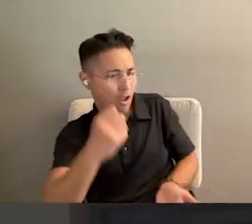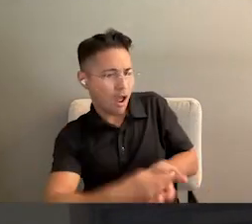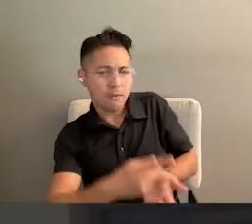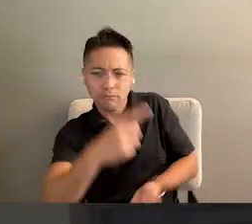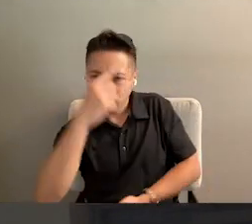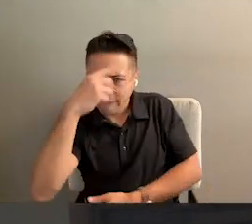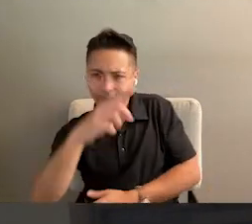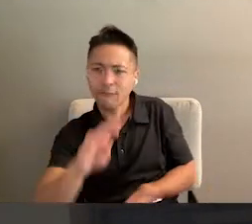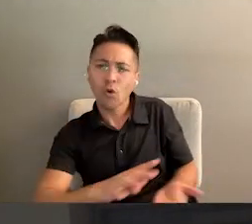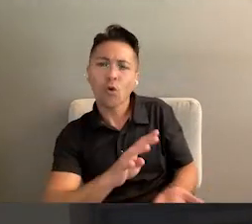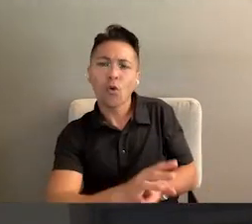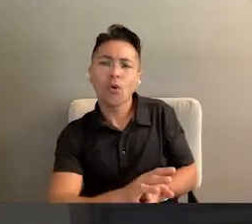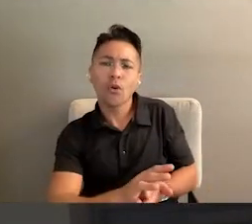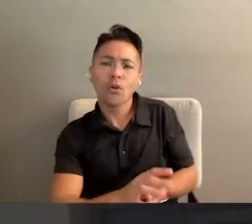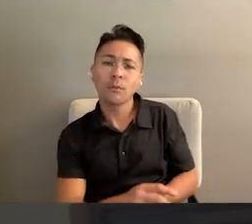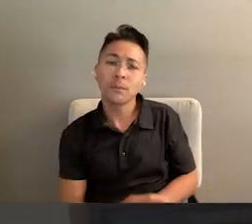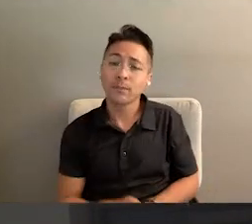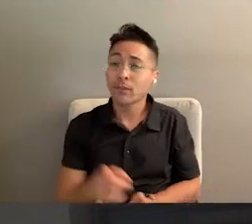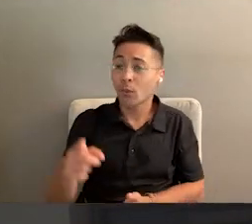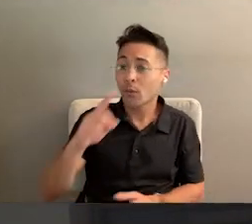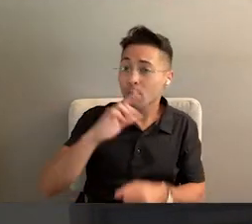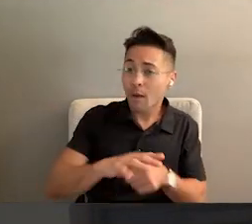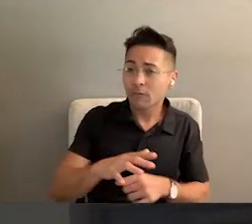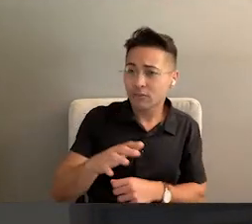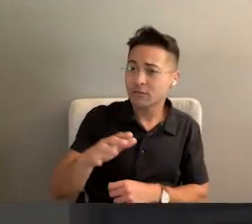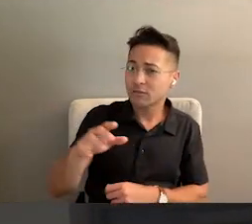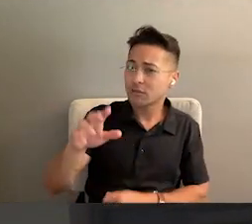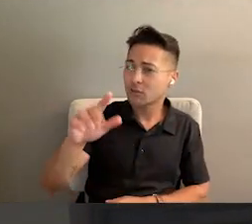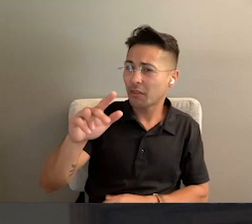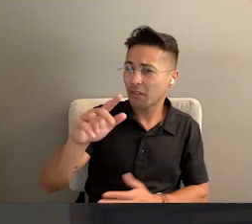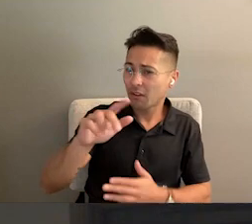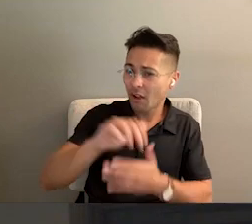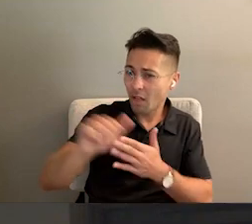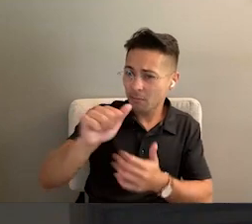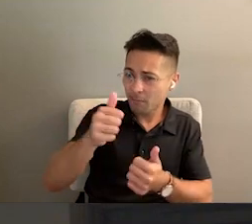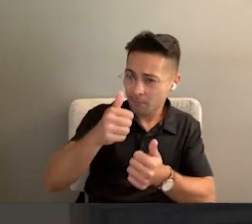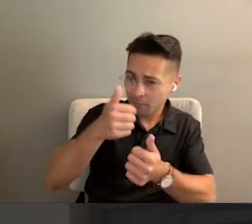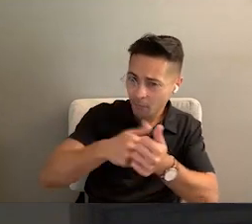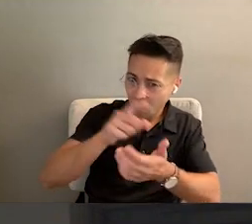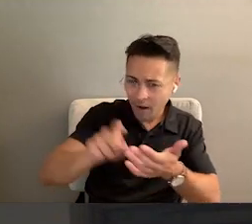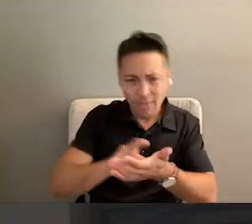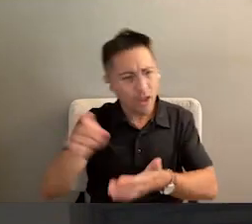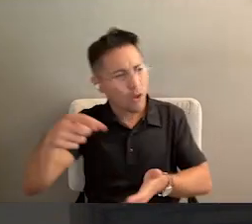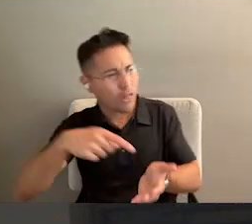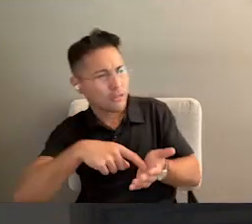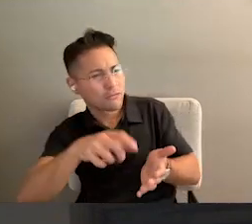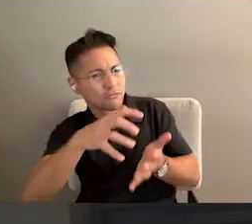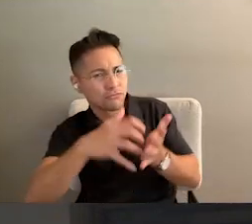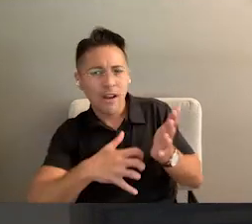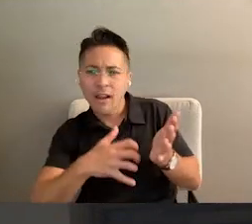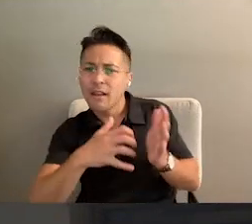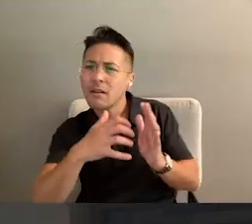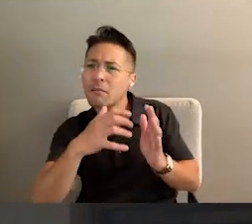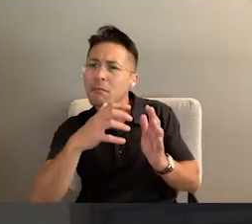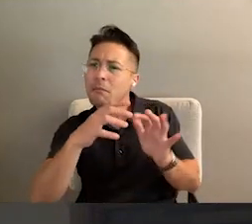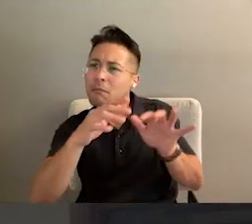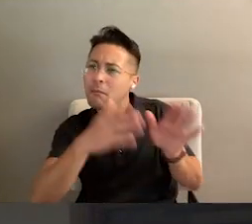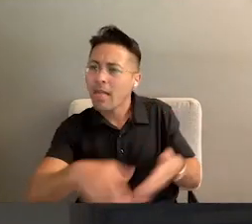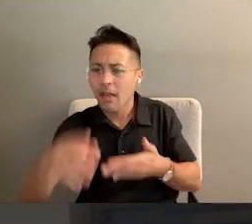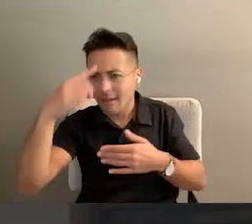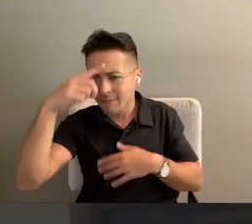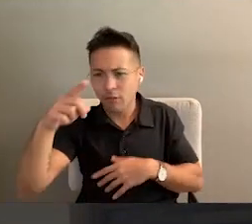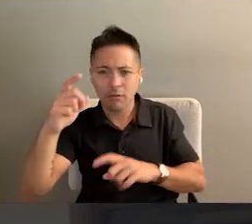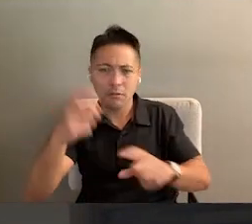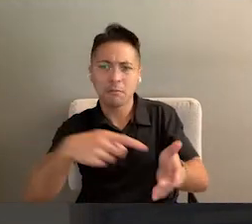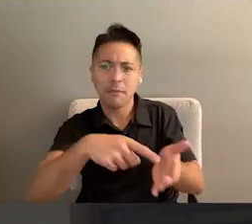Well, what you needed was 7 hours of care, and they wrote an authorization for 4 hours. What you promised someone was $23 an hour, and